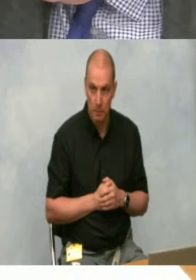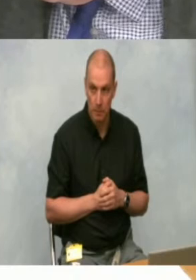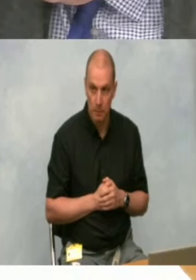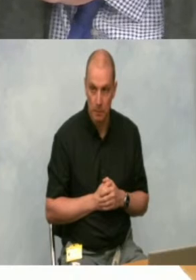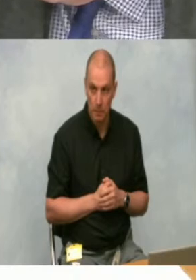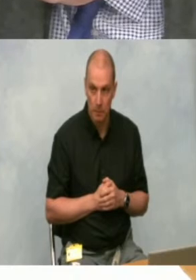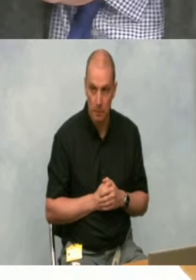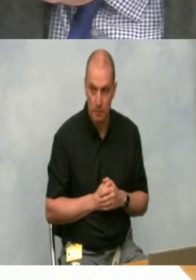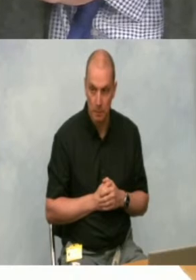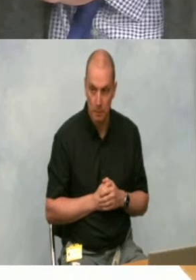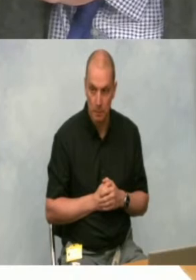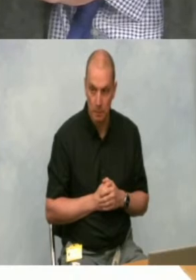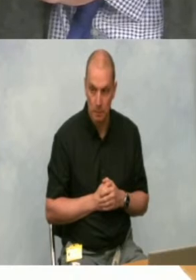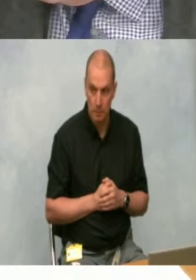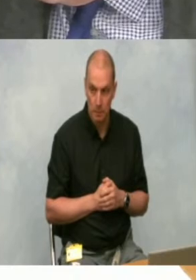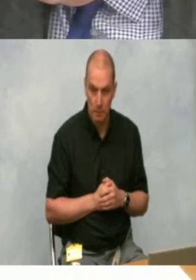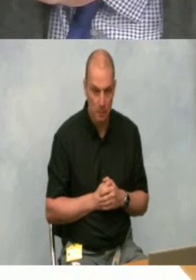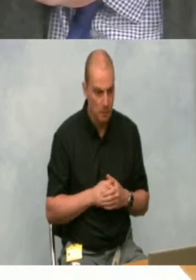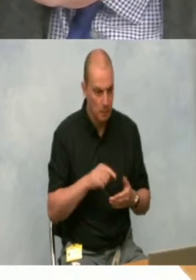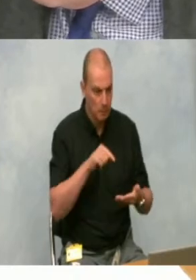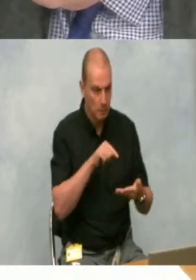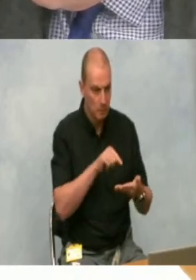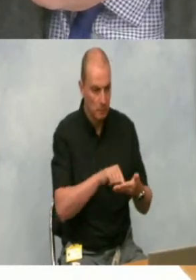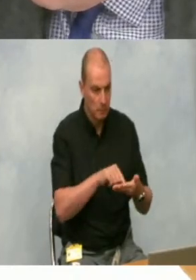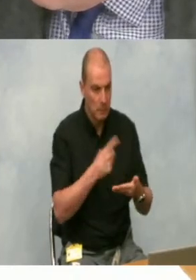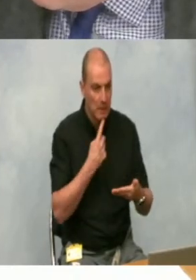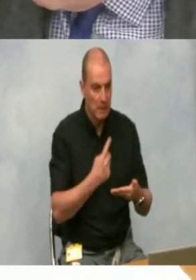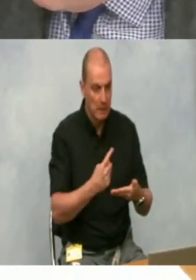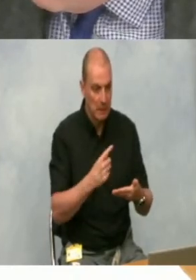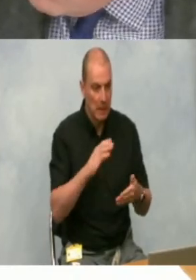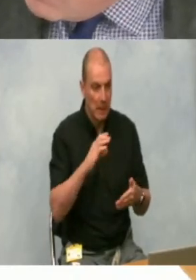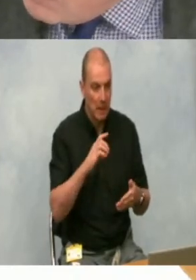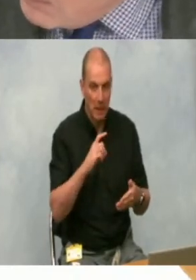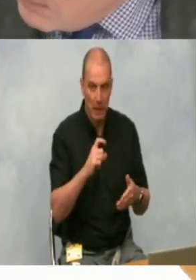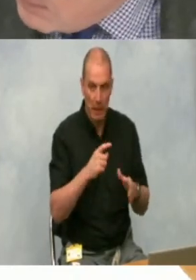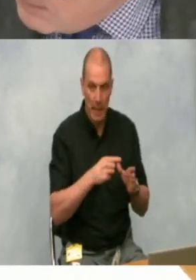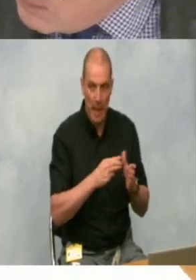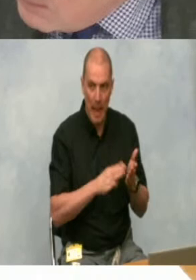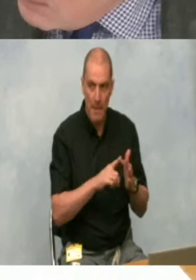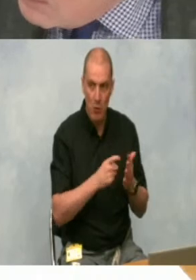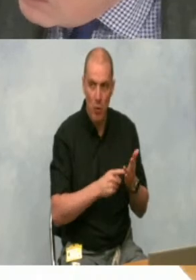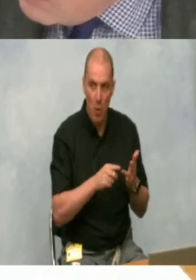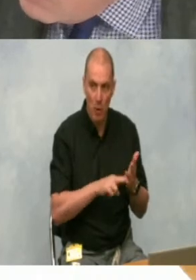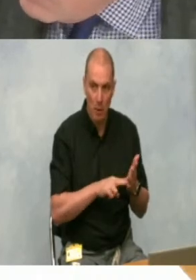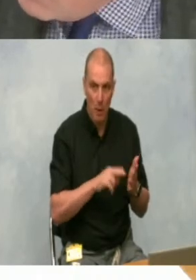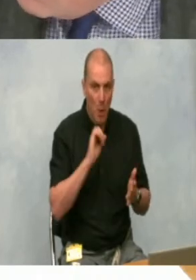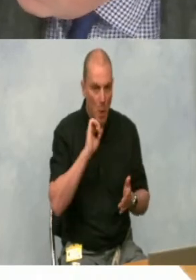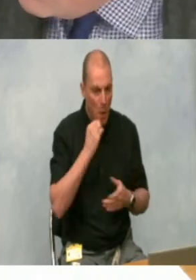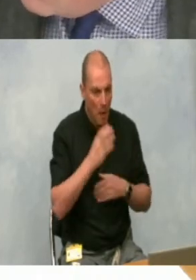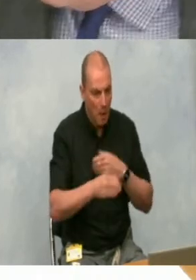Stephen, are you going to, on my notes here, it's Cameron. Stephen, are you going to take us through that report?